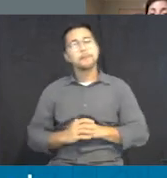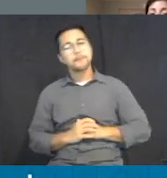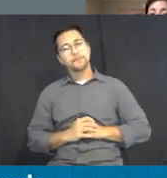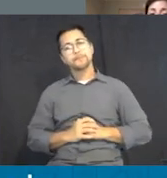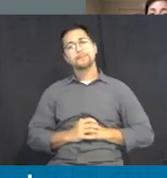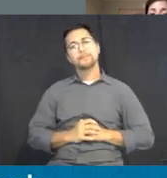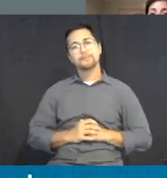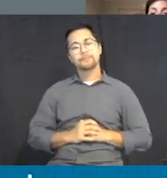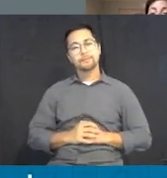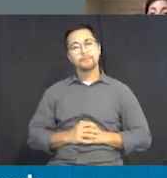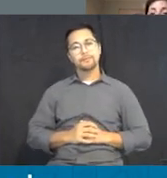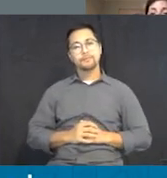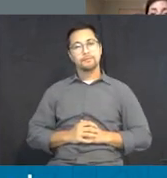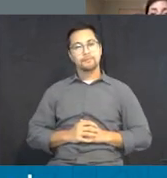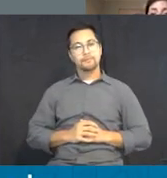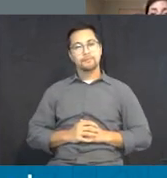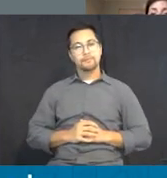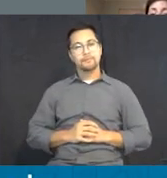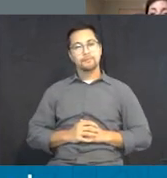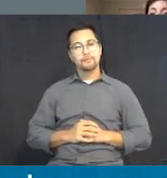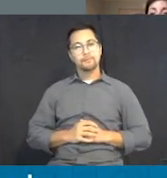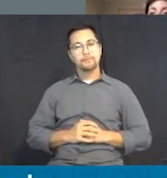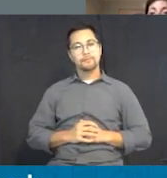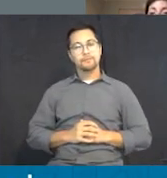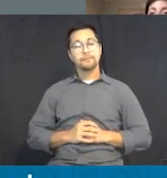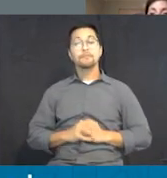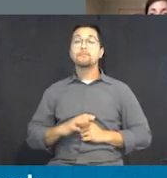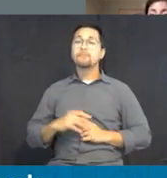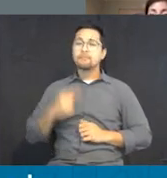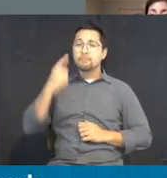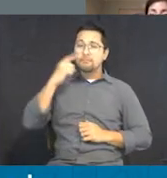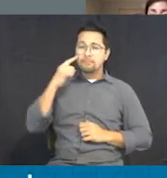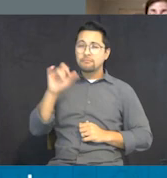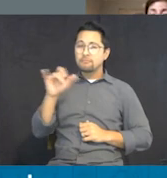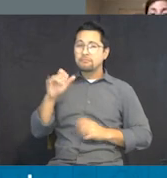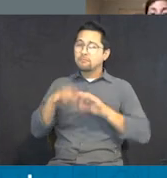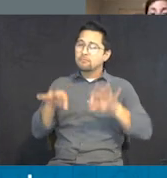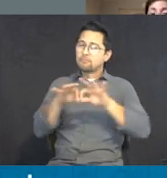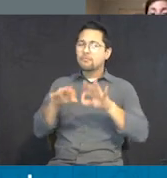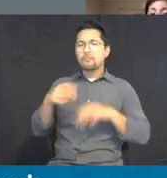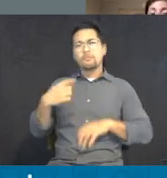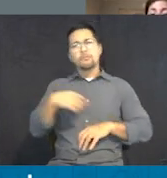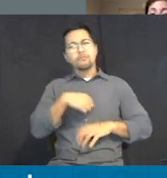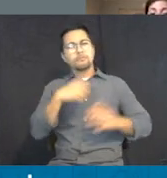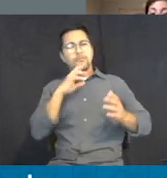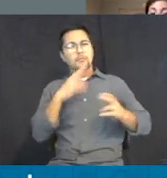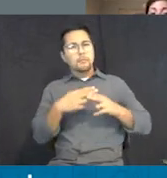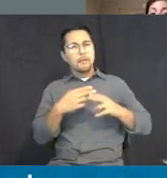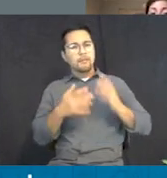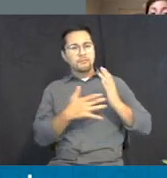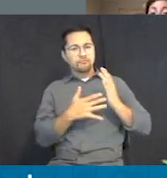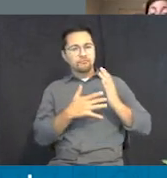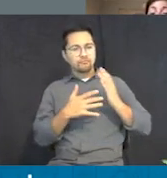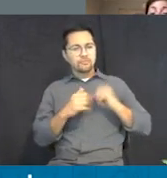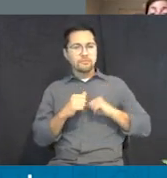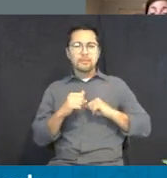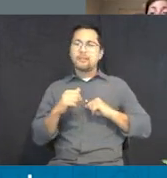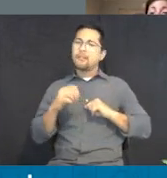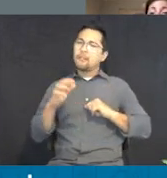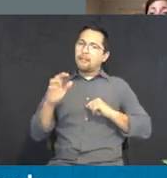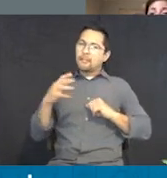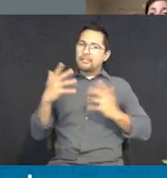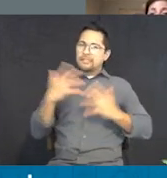in-person support. And it's not that. It really is a complement to care. It's allowing for the individual to have